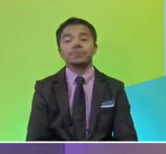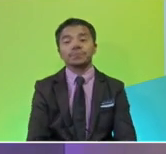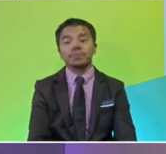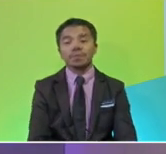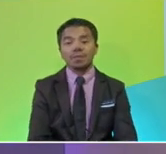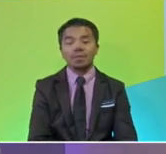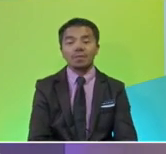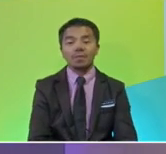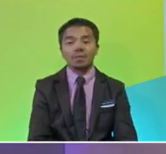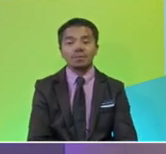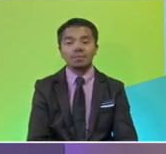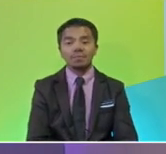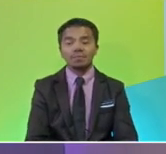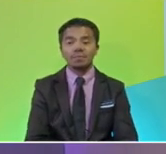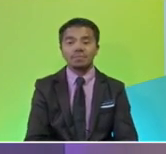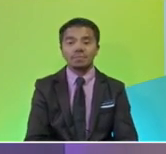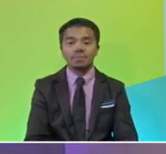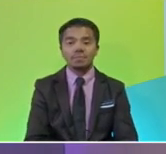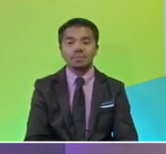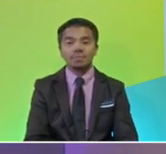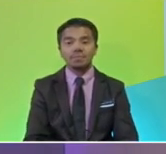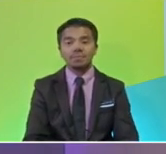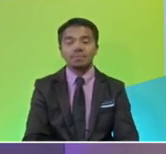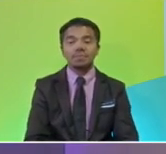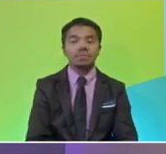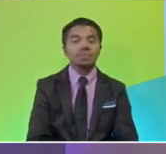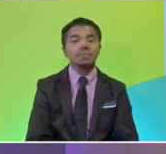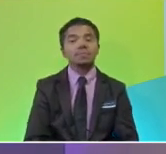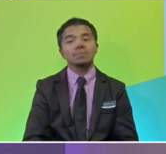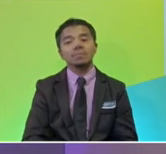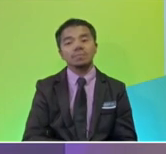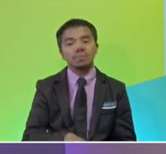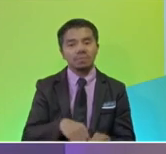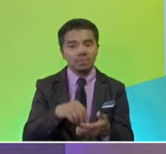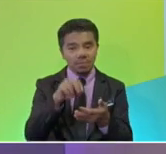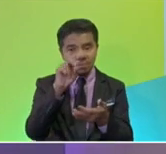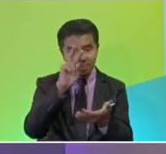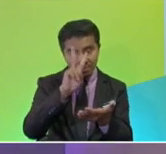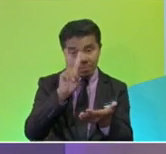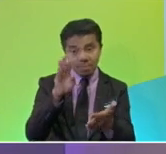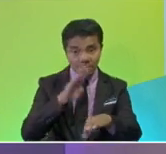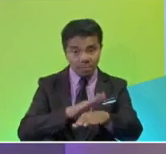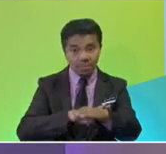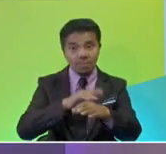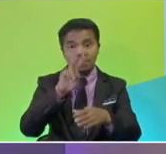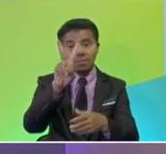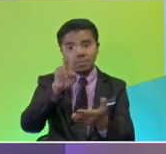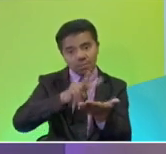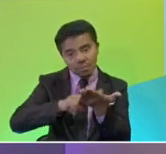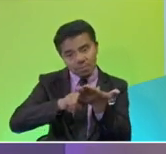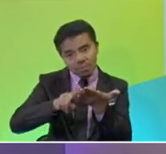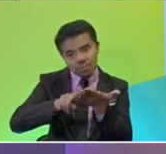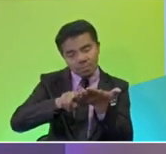to go for a second reading. And for the second reading, we're going to identify the answers from both